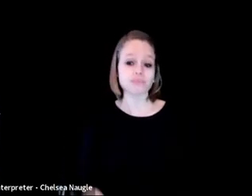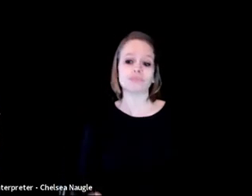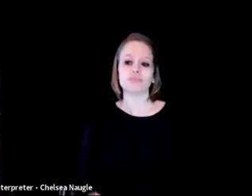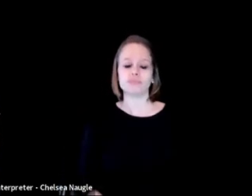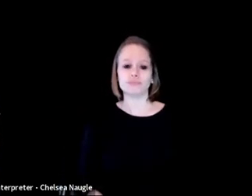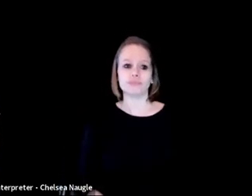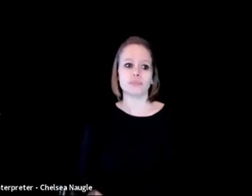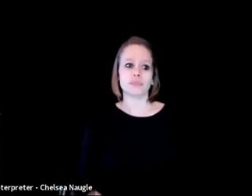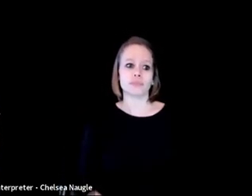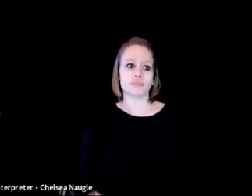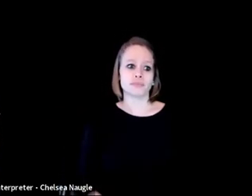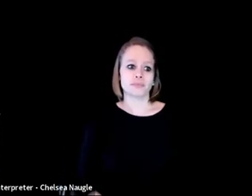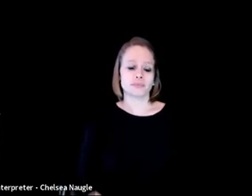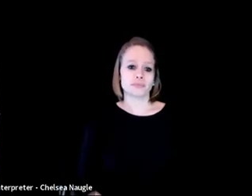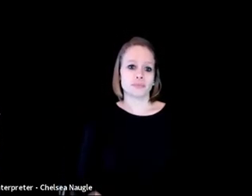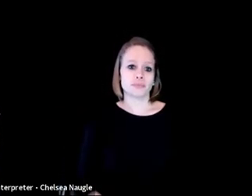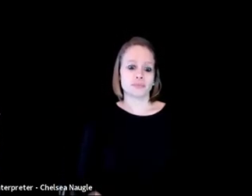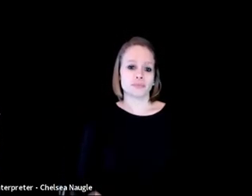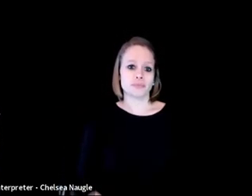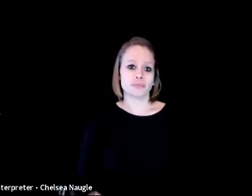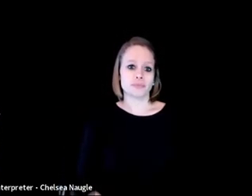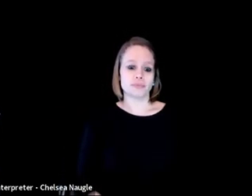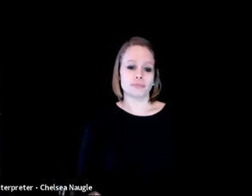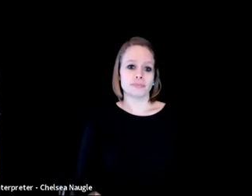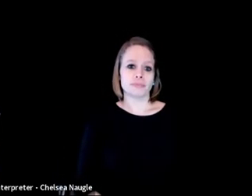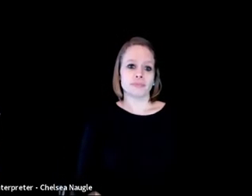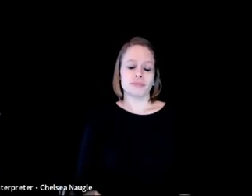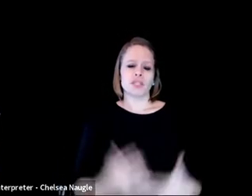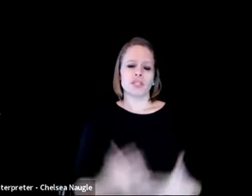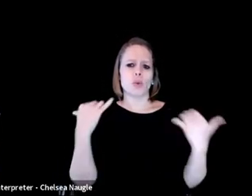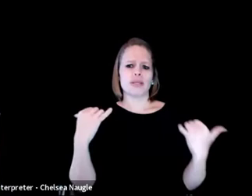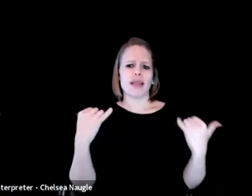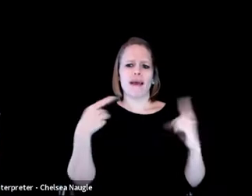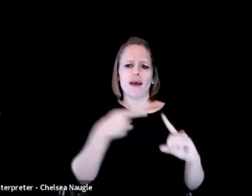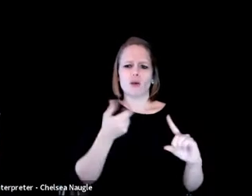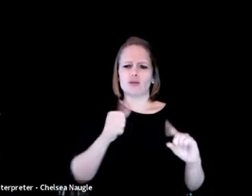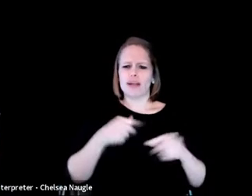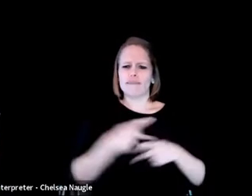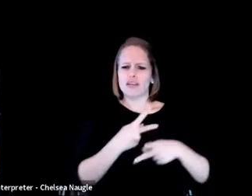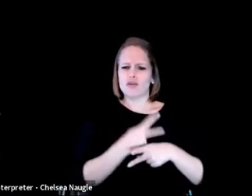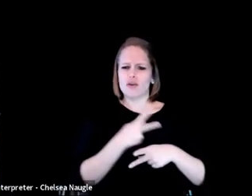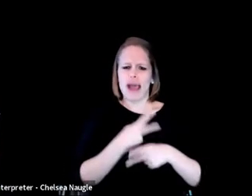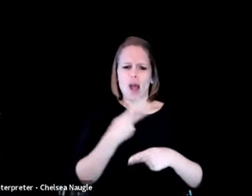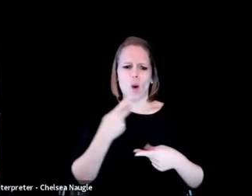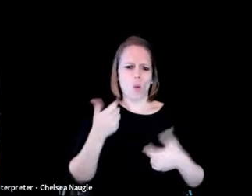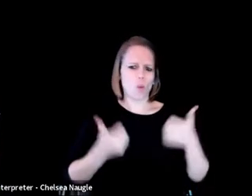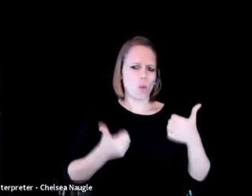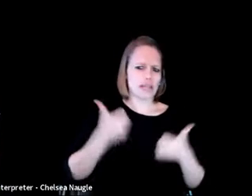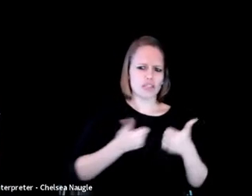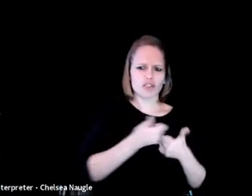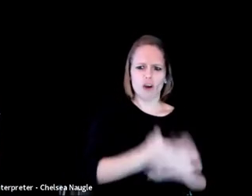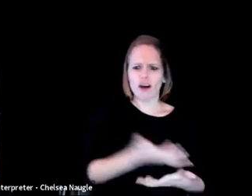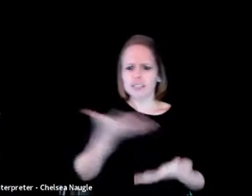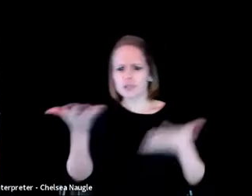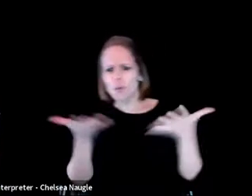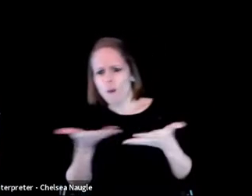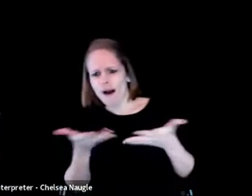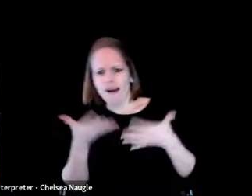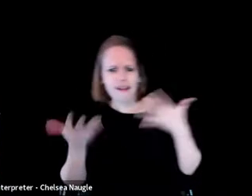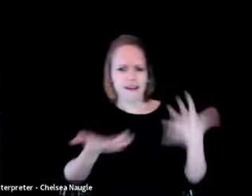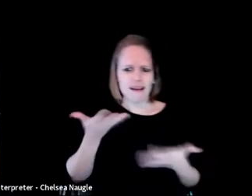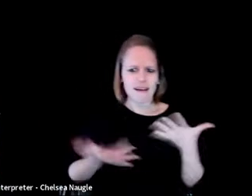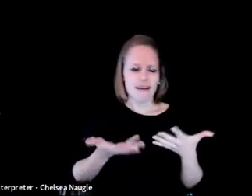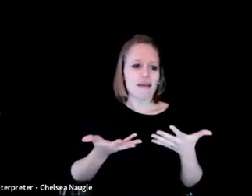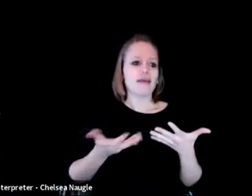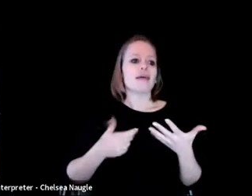So this kind of brings us to this chicken or the egg question, I think. So